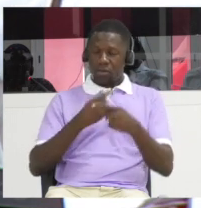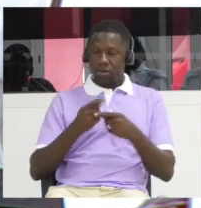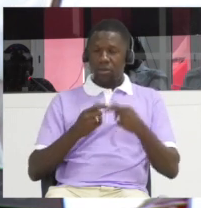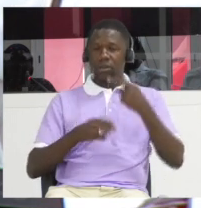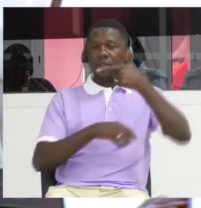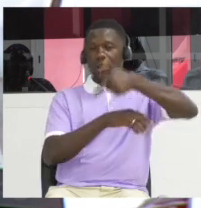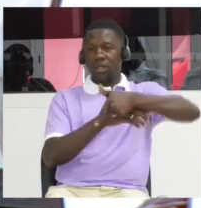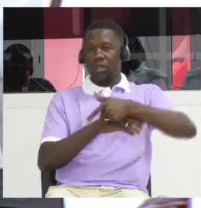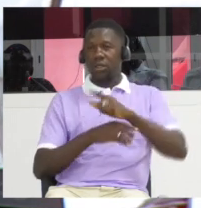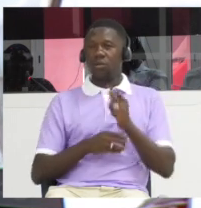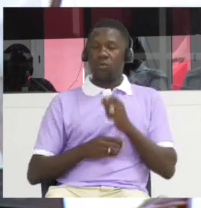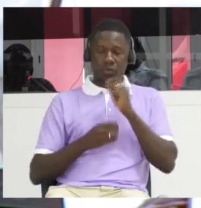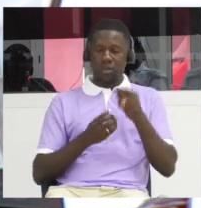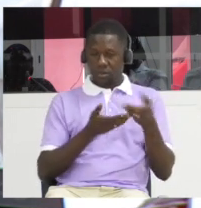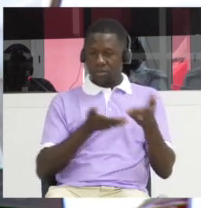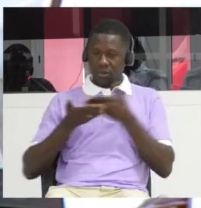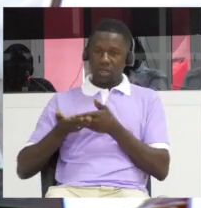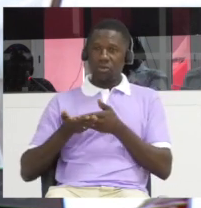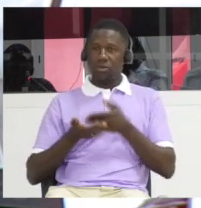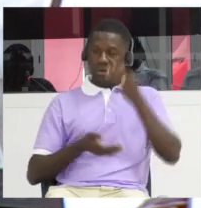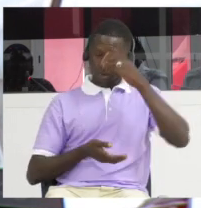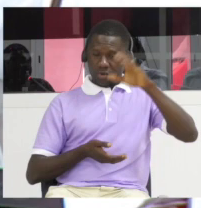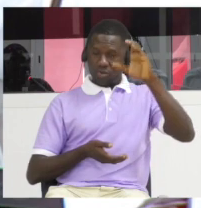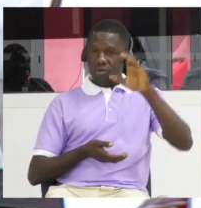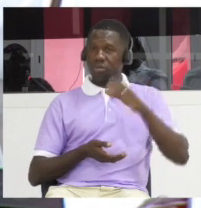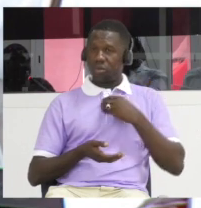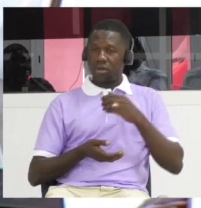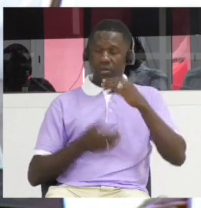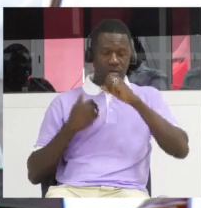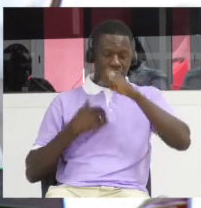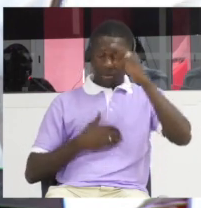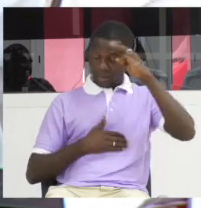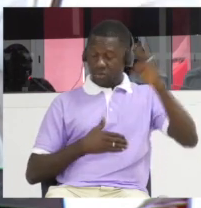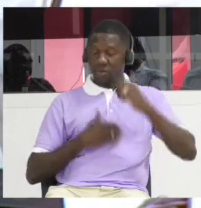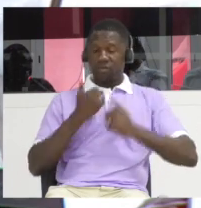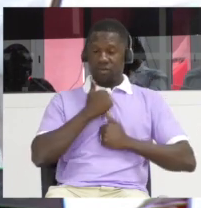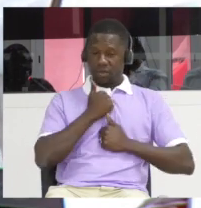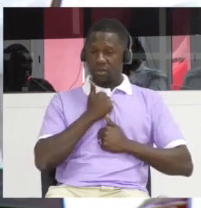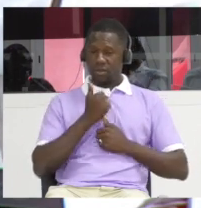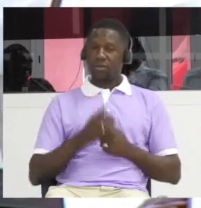with the Nigerians, which had been sent to the Commission by the Ministry of Defense.